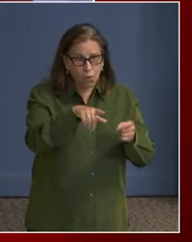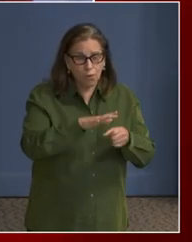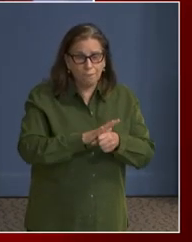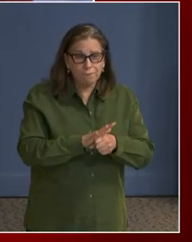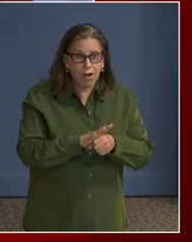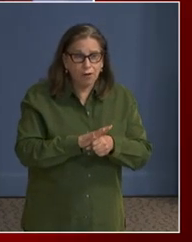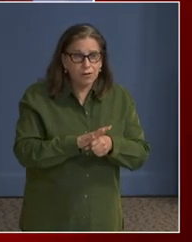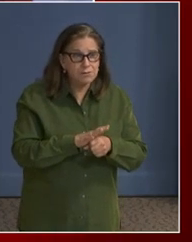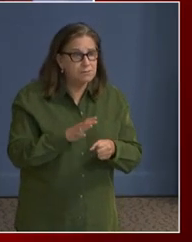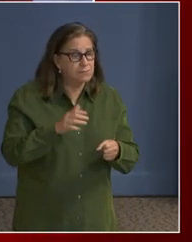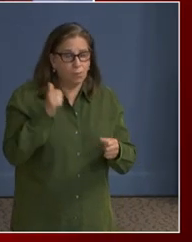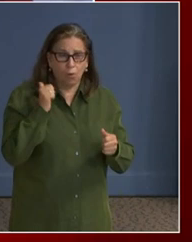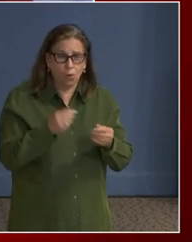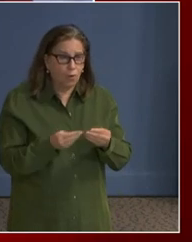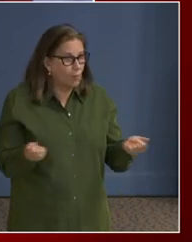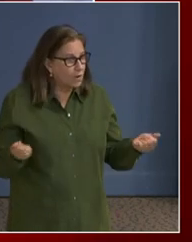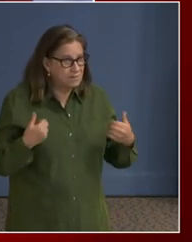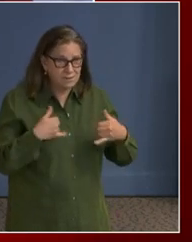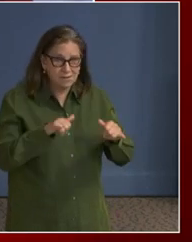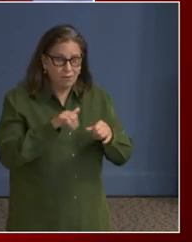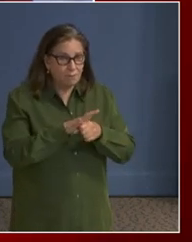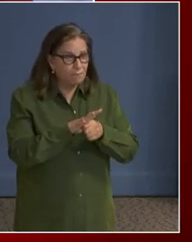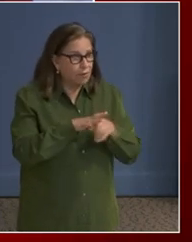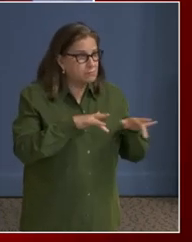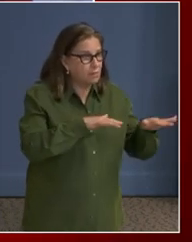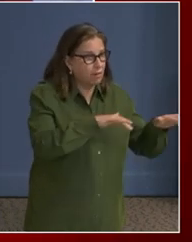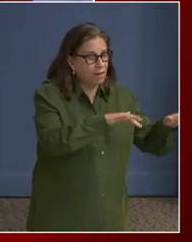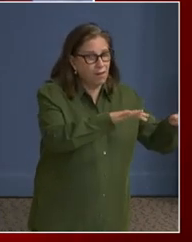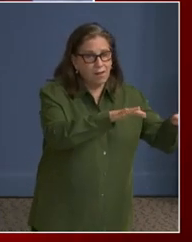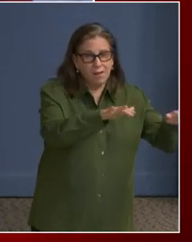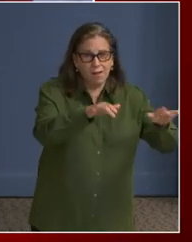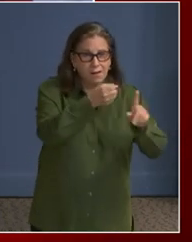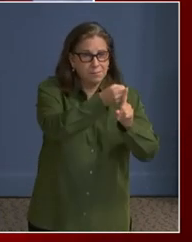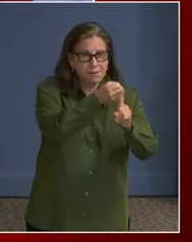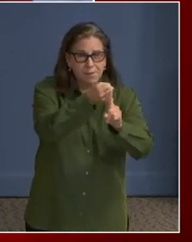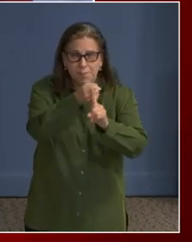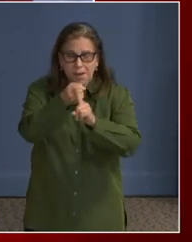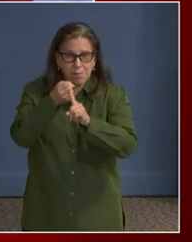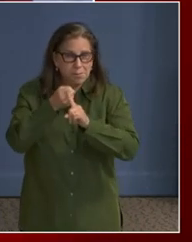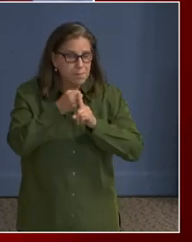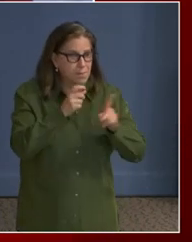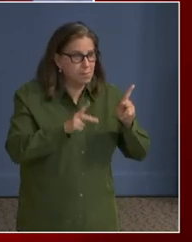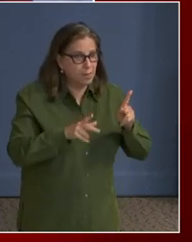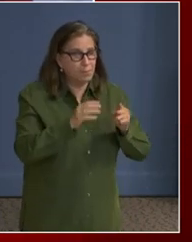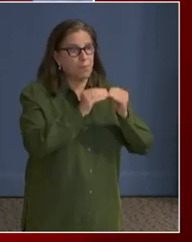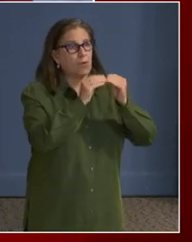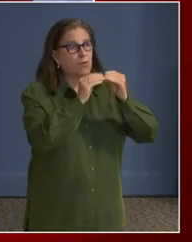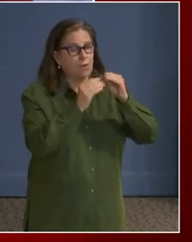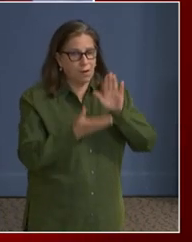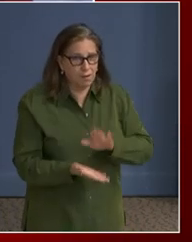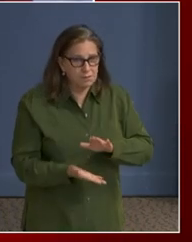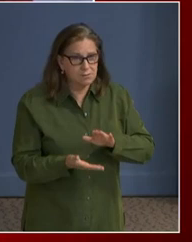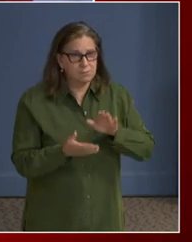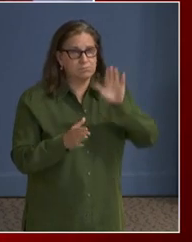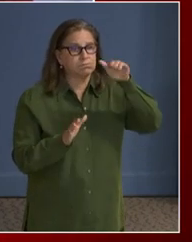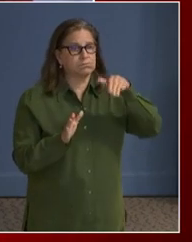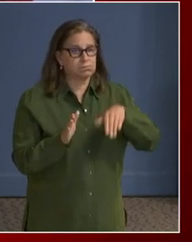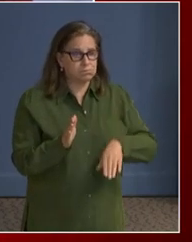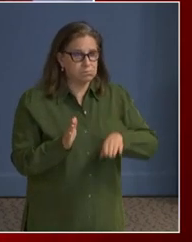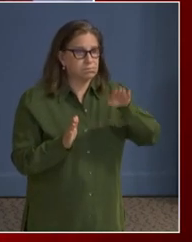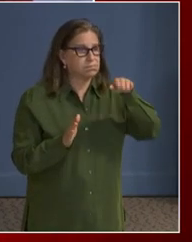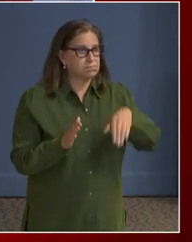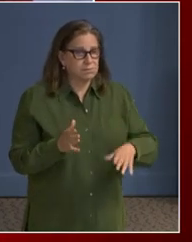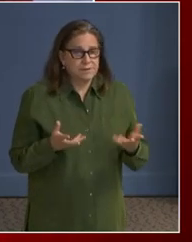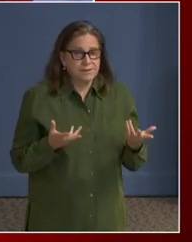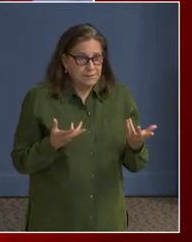gone. It continues to circulate in our city. And I don't know that we can say more than that, but